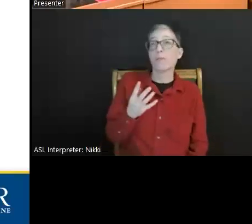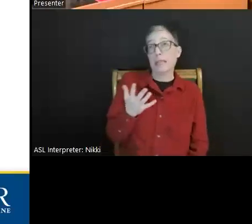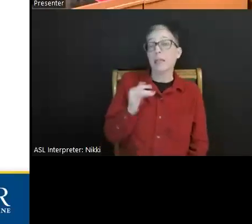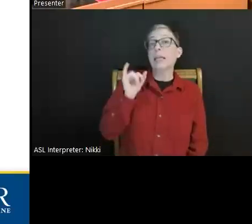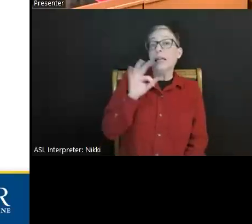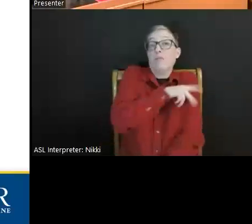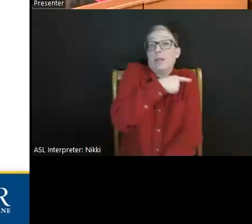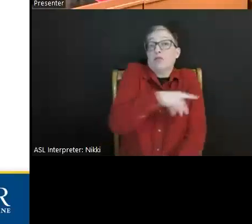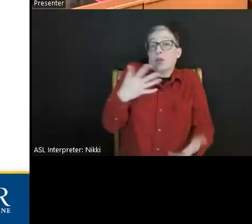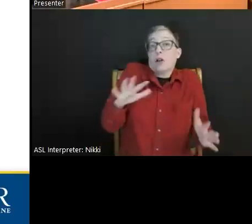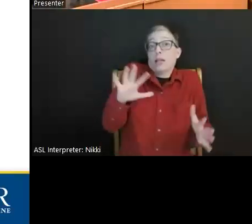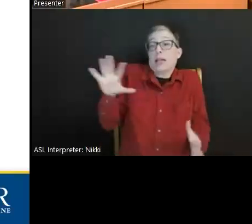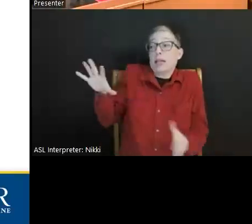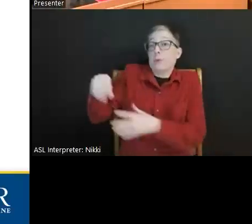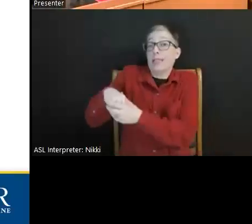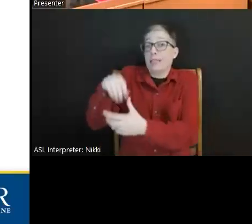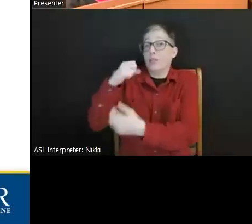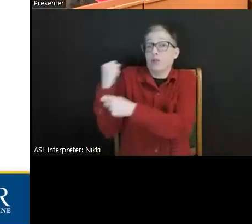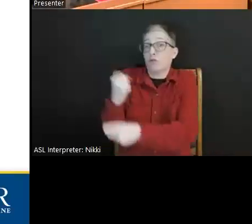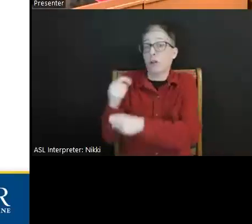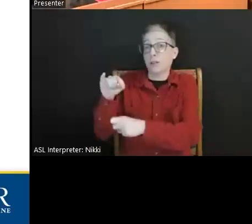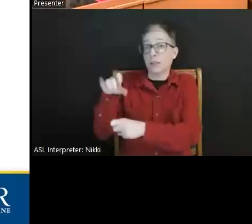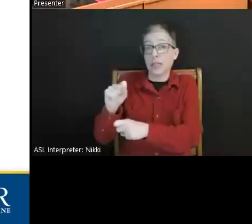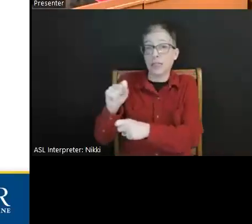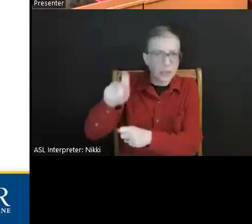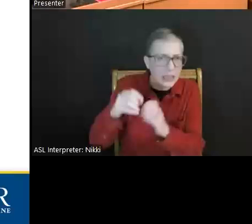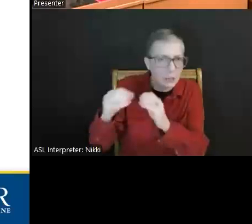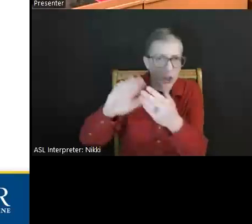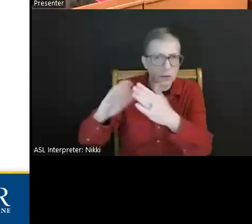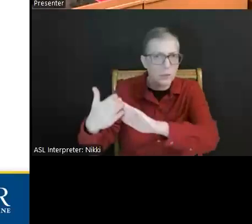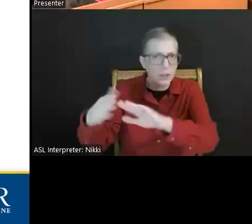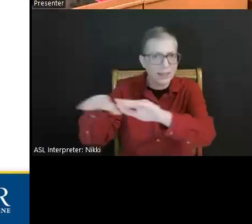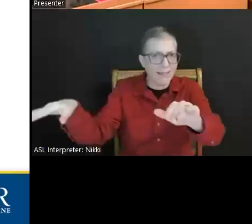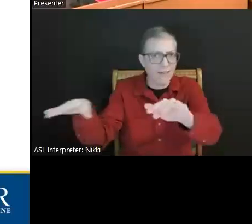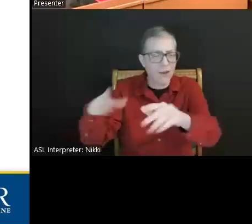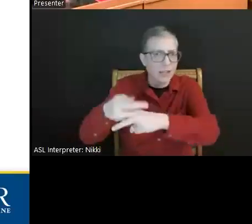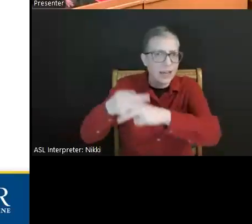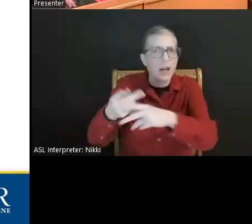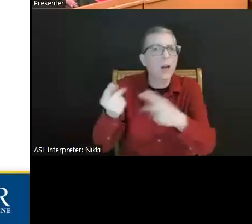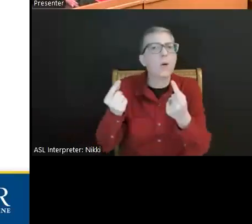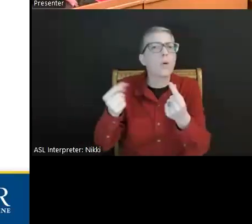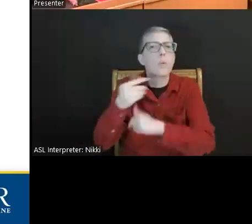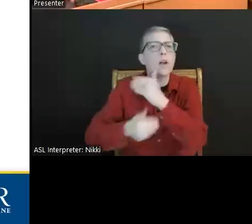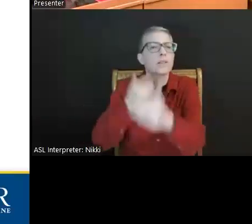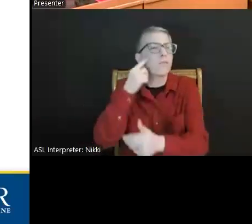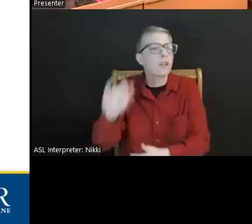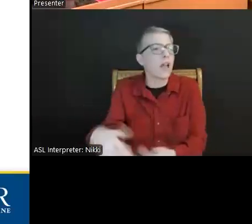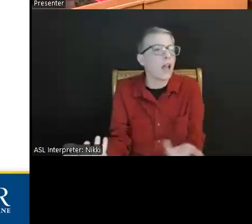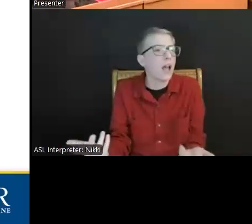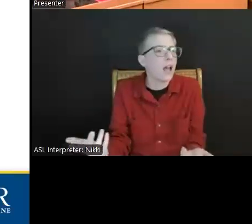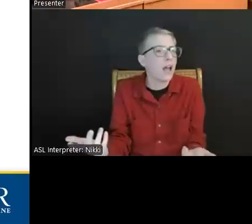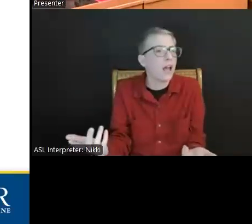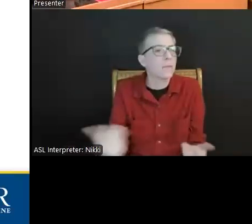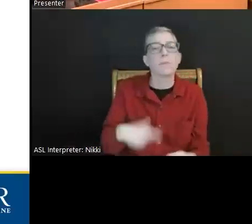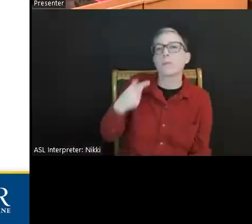that might need more of the community ties level of care, what's the process for that? So for